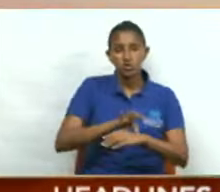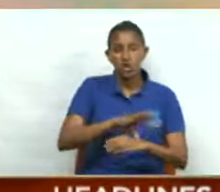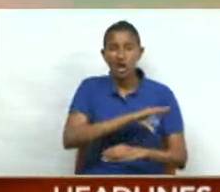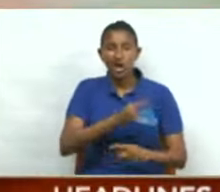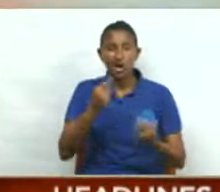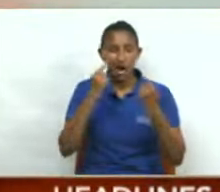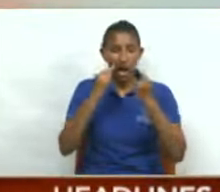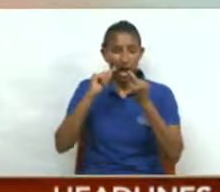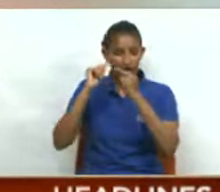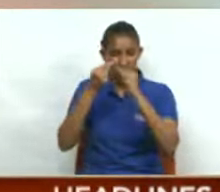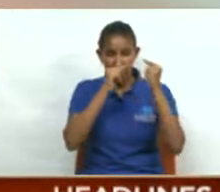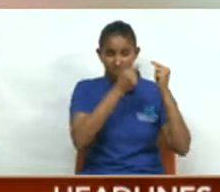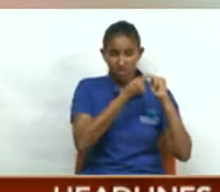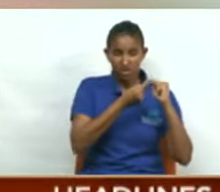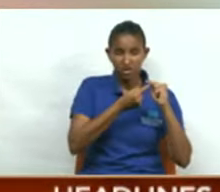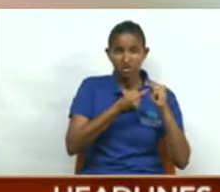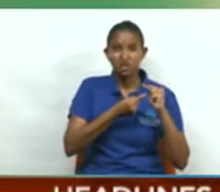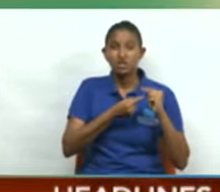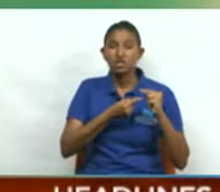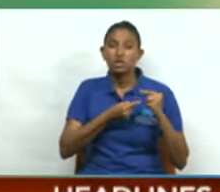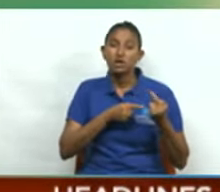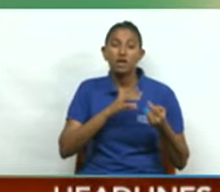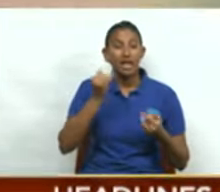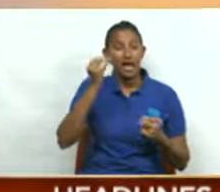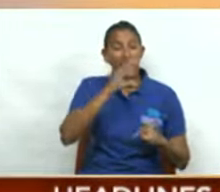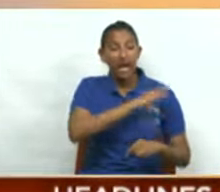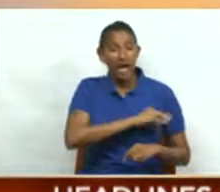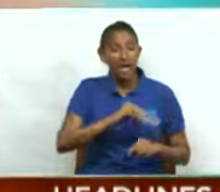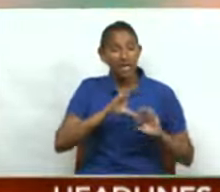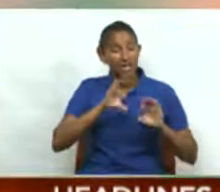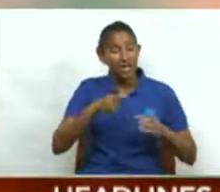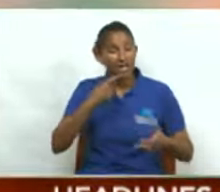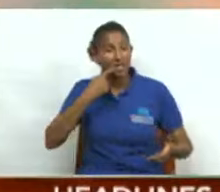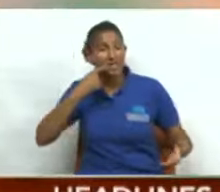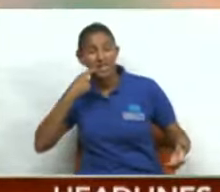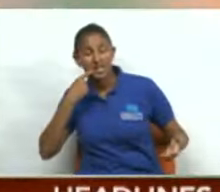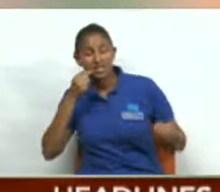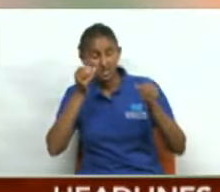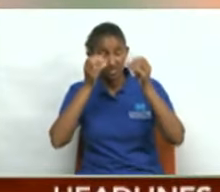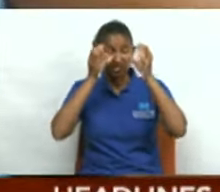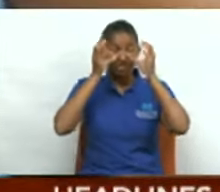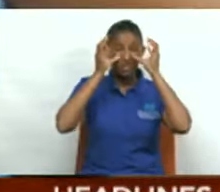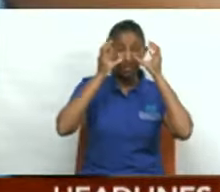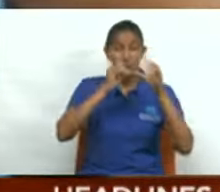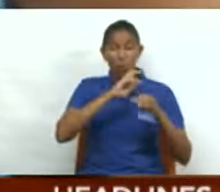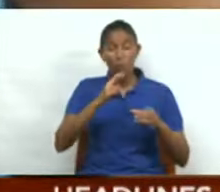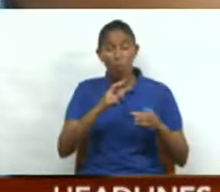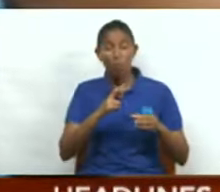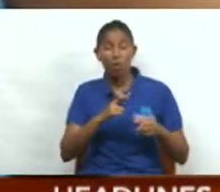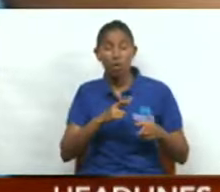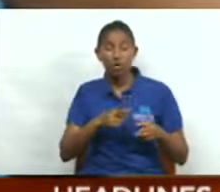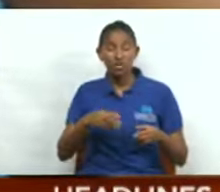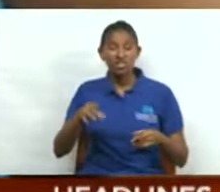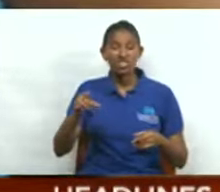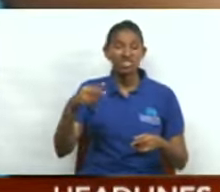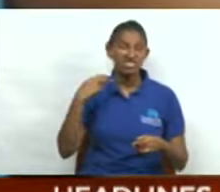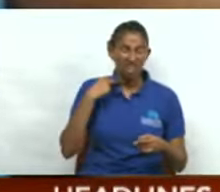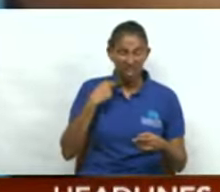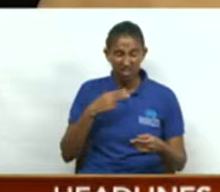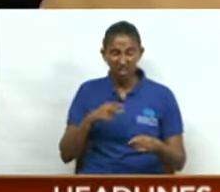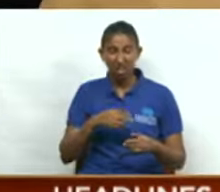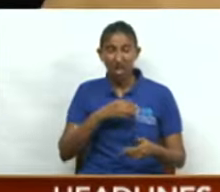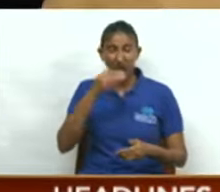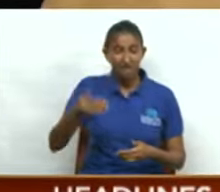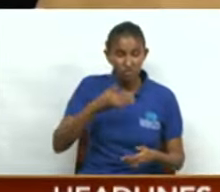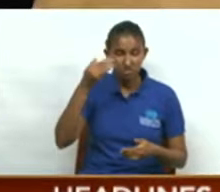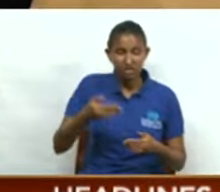become addicted, which may lead to you suffering from sleep deprivation or becoming so engrossed that you start living an inactive lifestyle. So